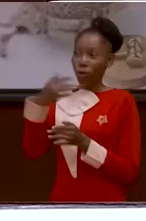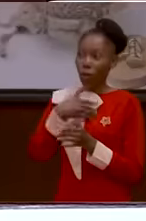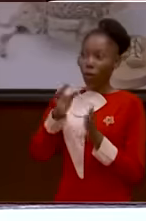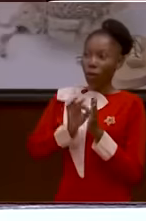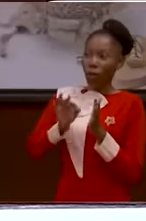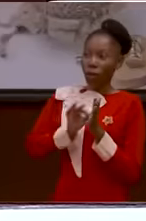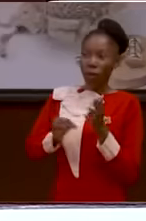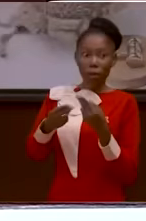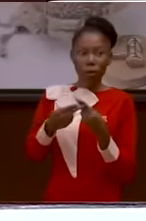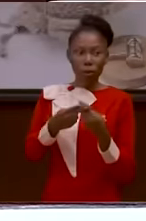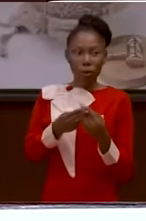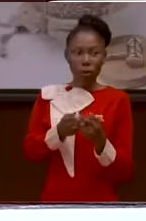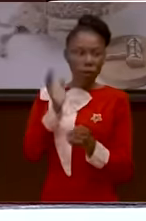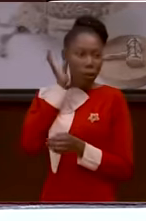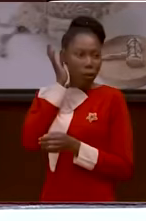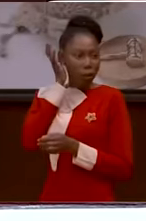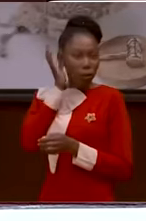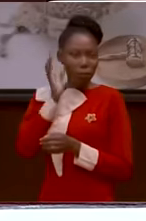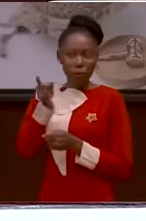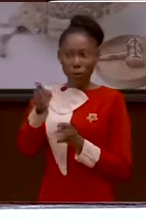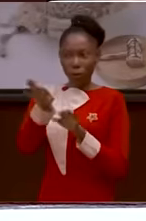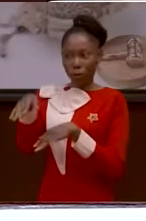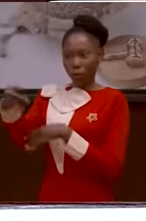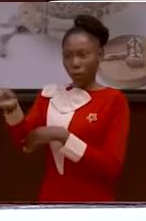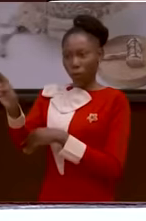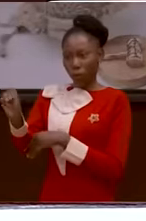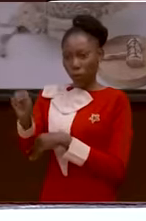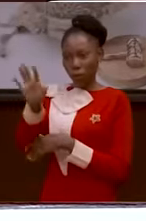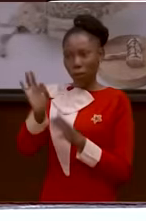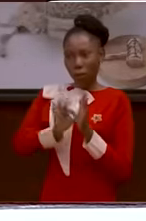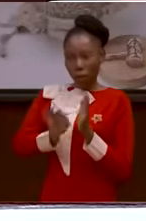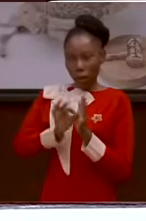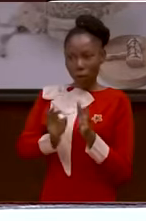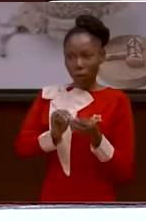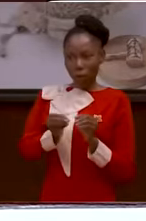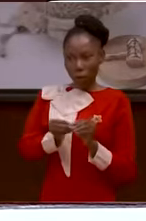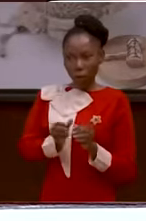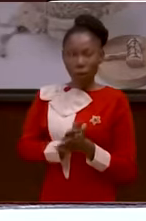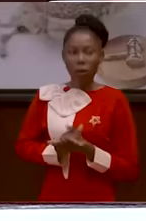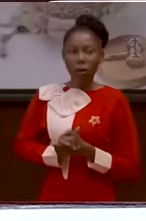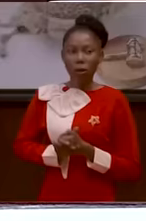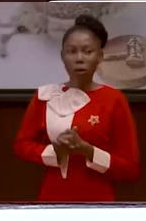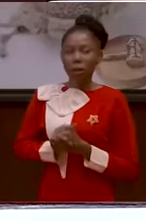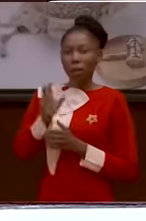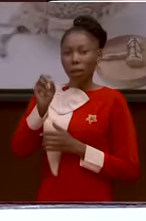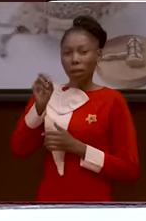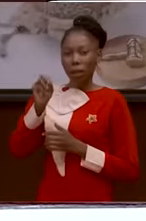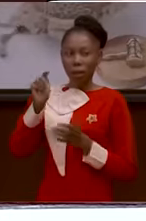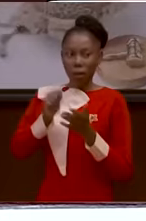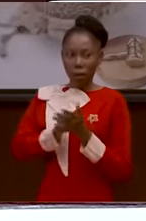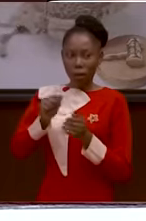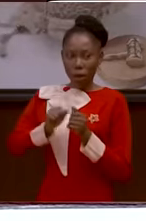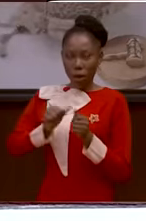account details? No, ma. You have to give him your bank account details. Send it to him. So you'll be giving 30,000